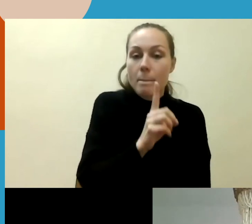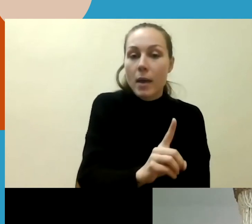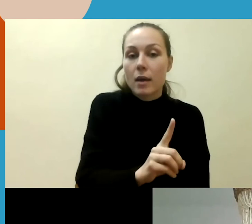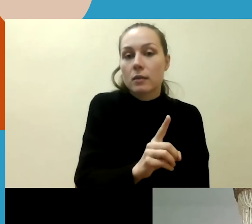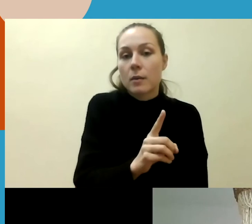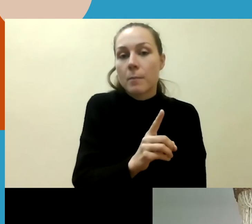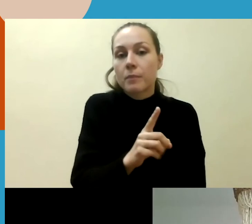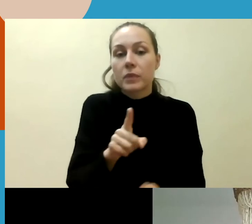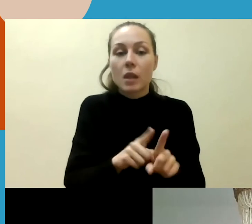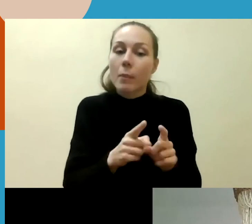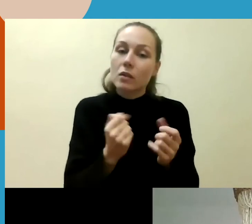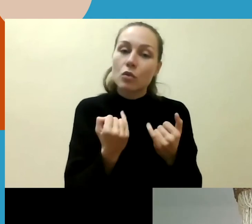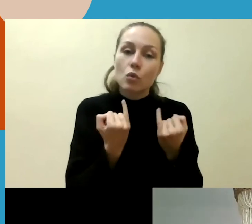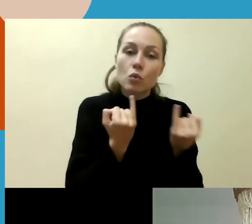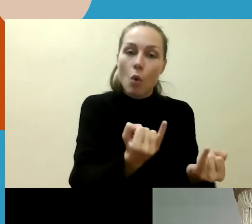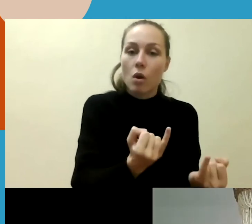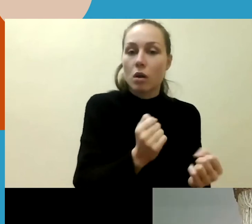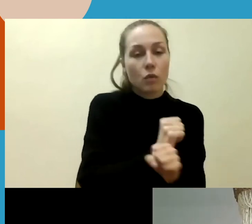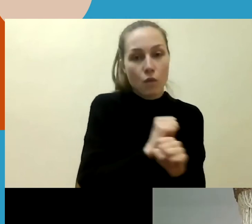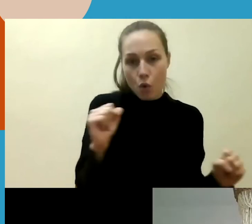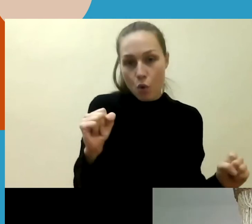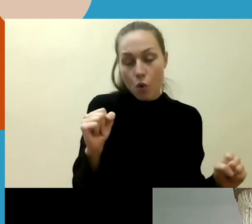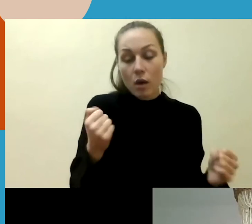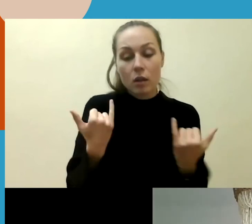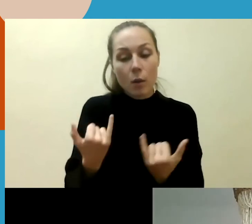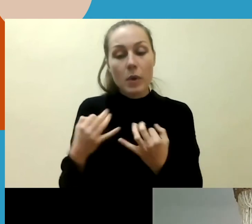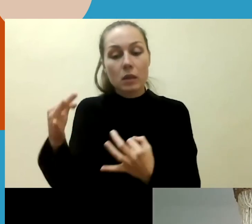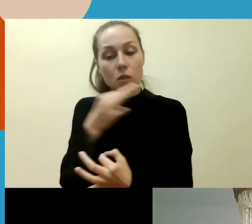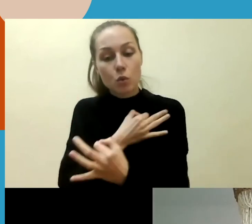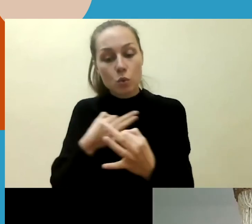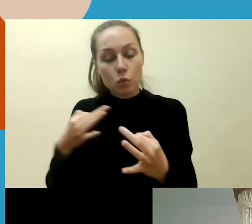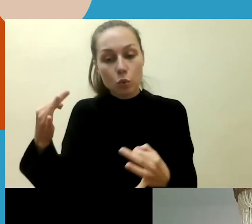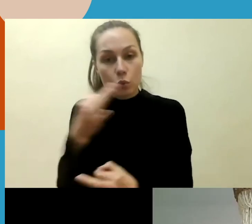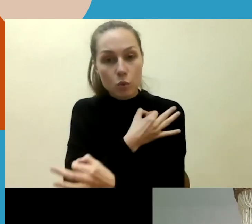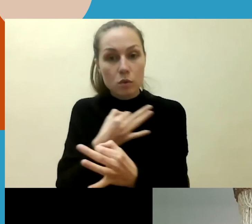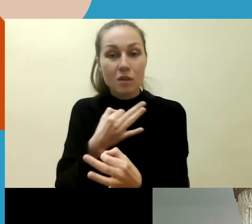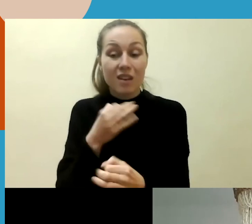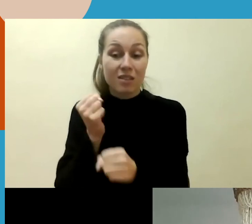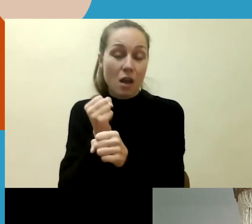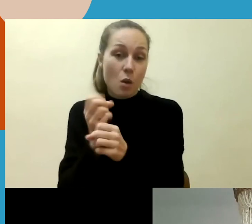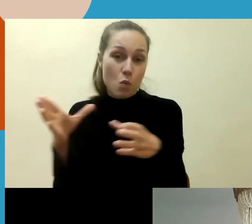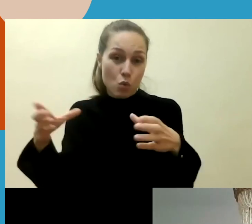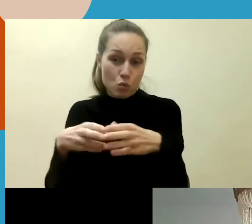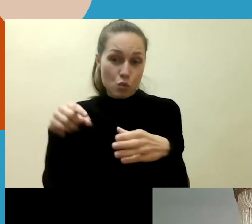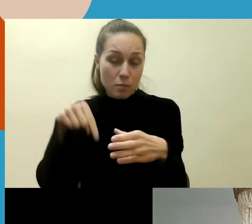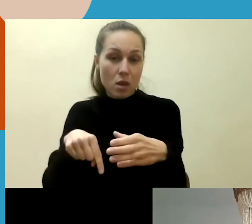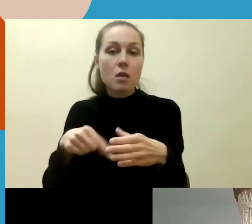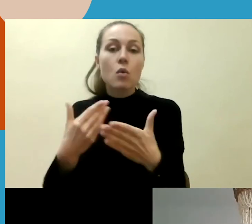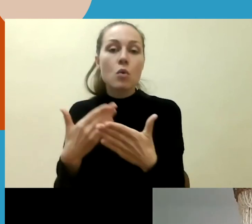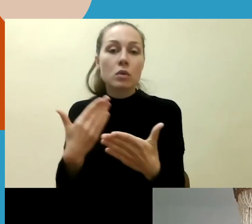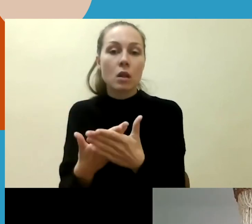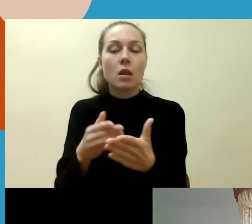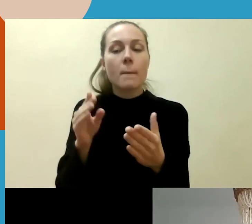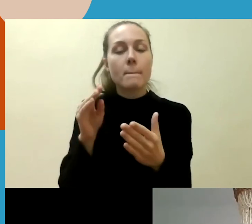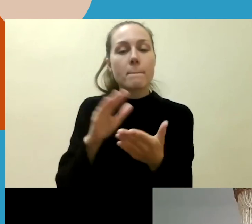jų toleruoti. It was already said today that sometimes hate